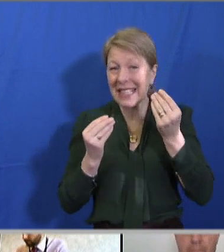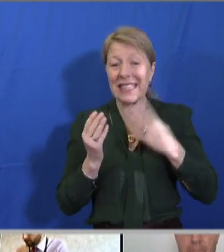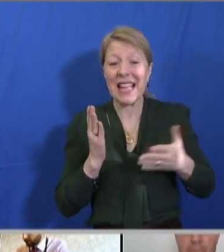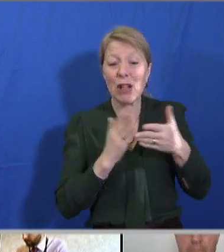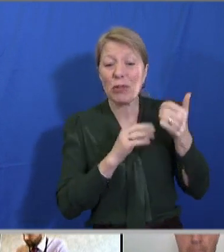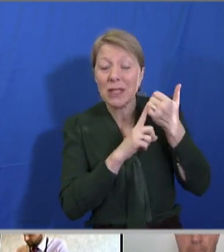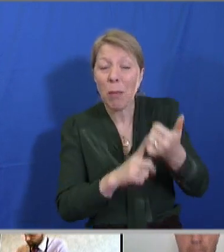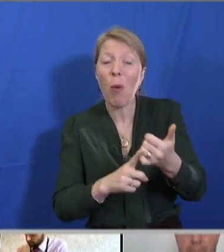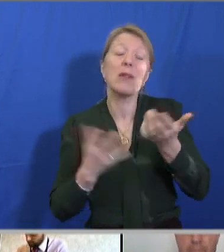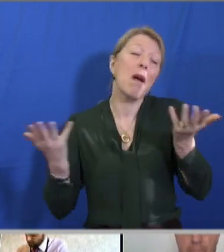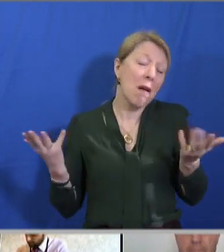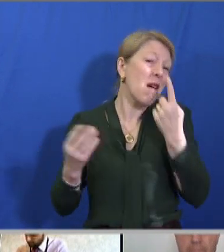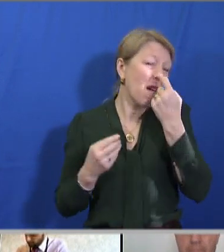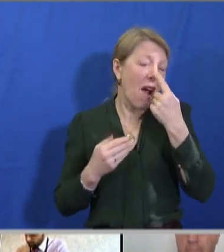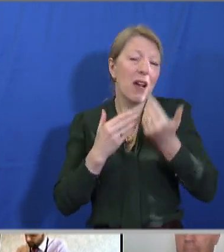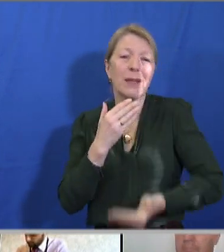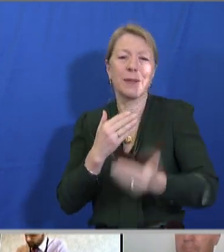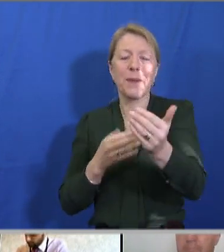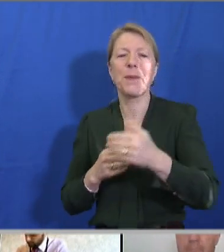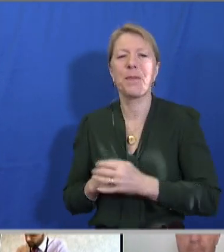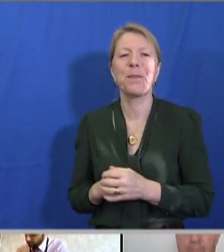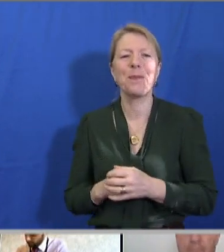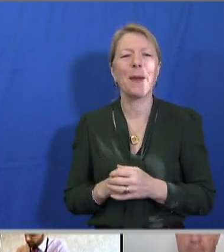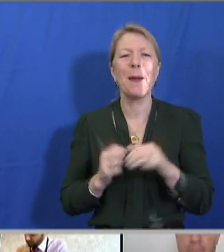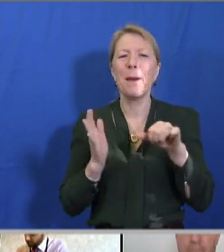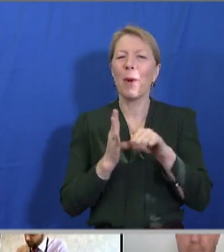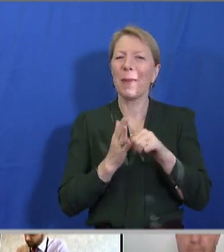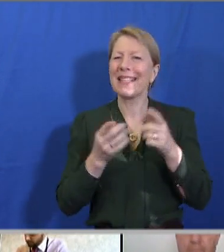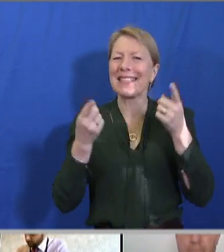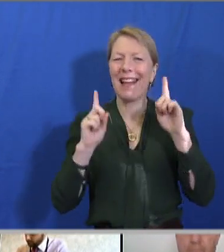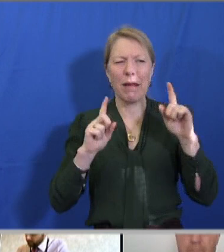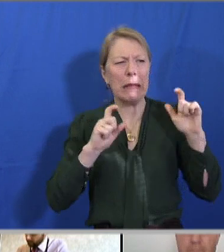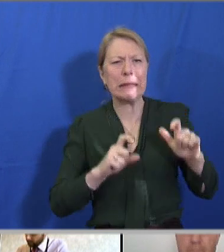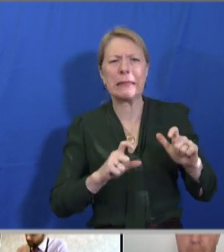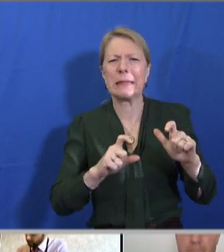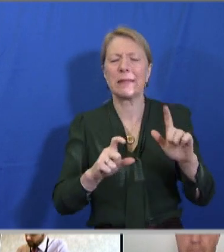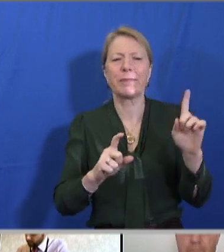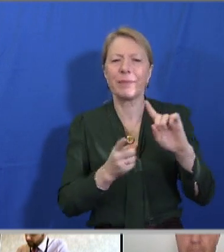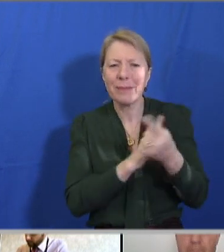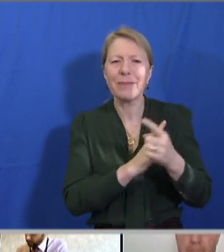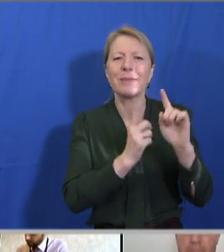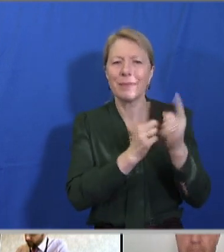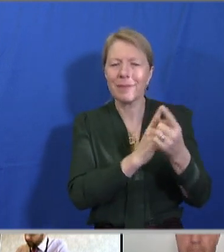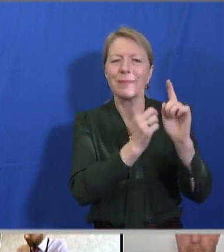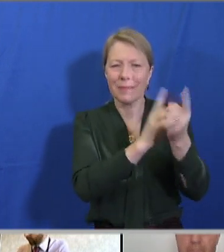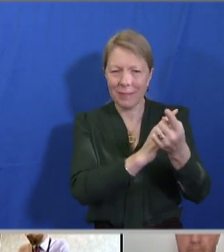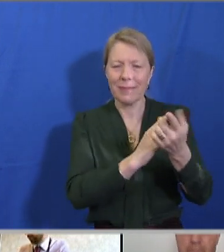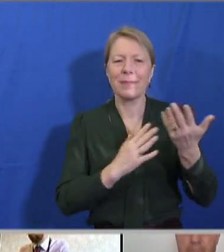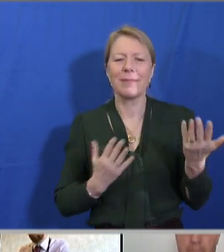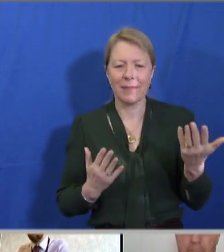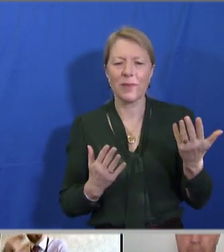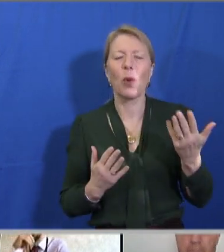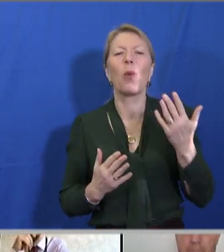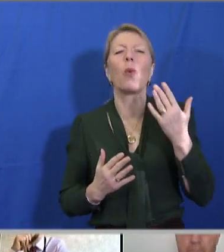in. And part of the problem is when we get staff turnover in regards to somebody coming in to support a patient or